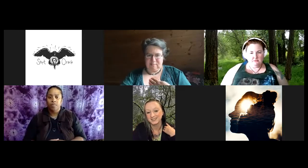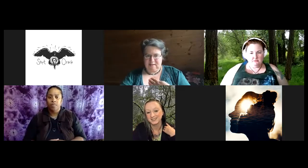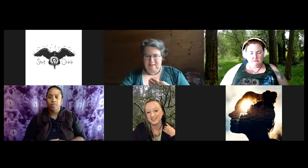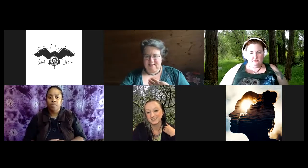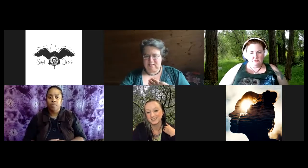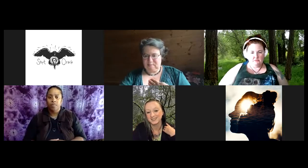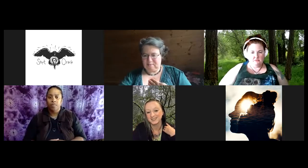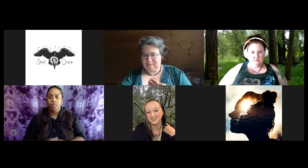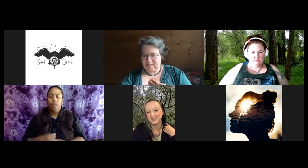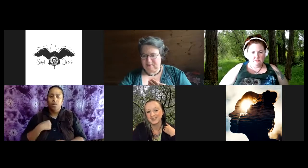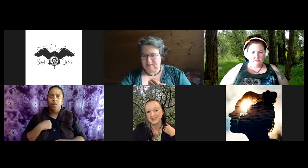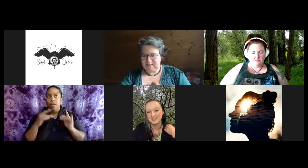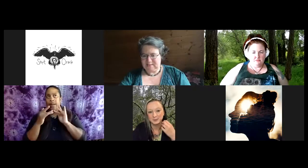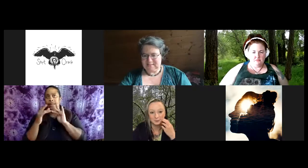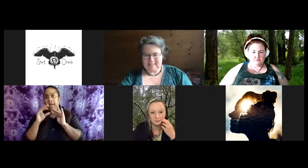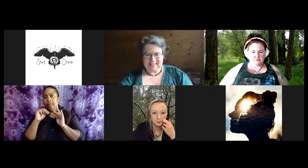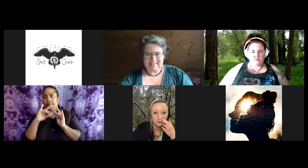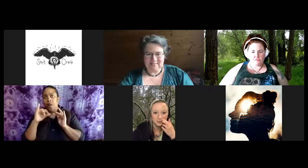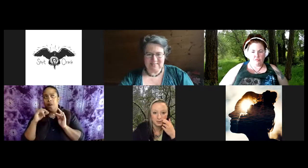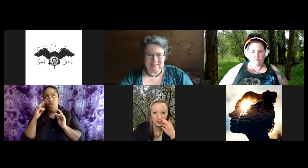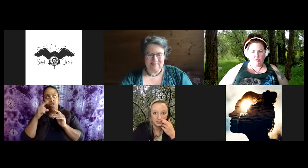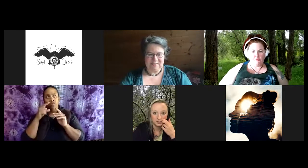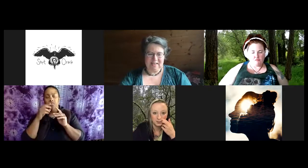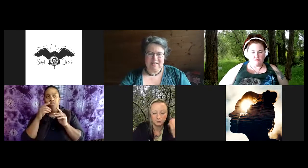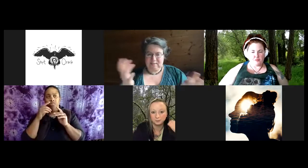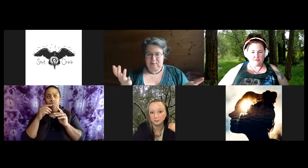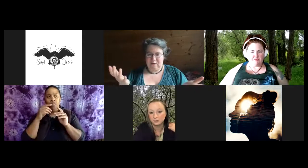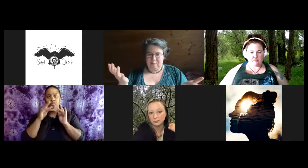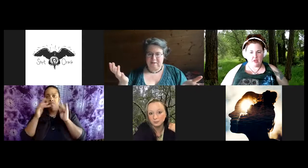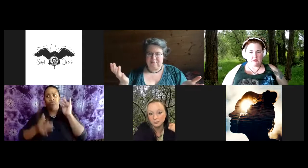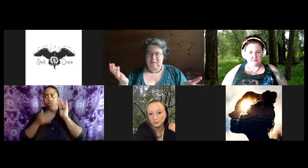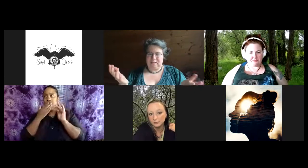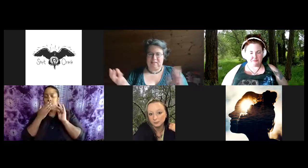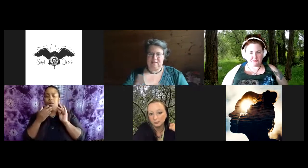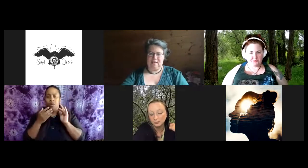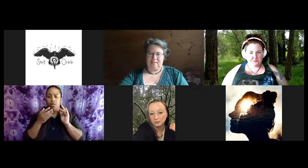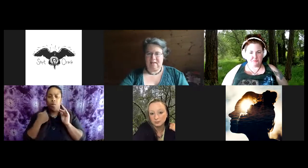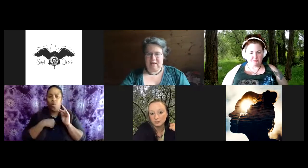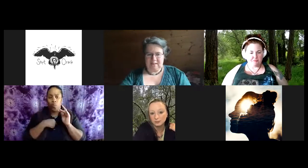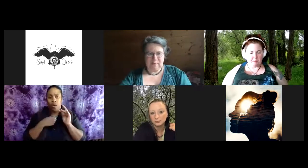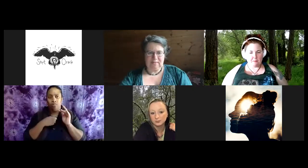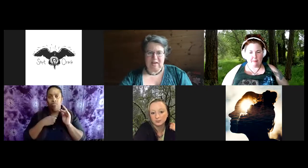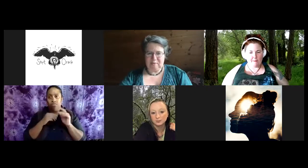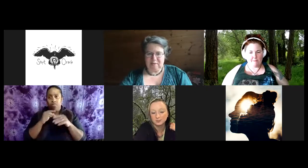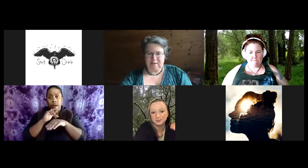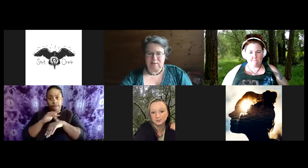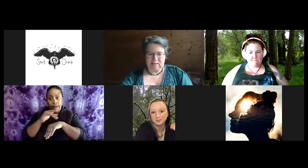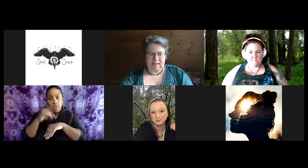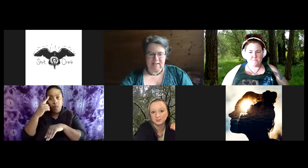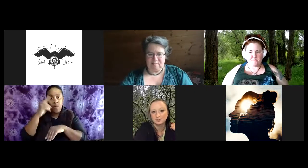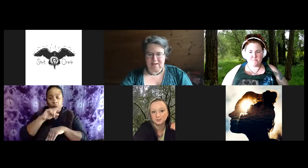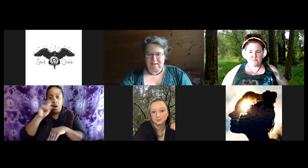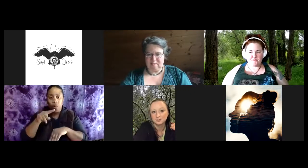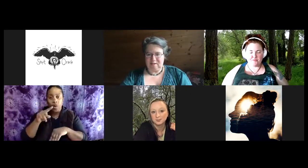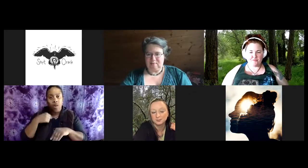reaching out to Mary right now. She popped off the call, so just checking. But yeah, so we are open for a question, and I think we have a lot of people that are new